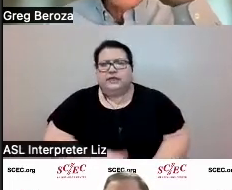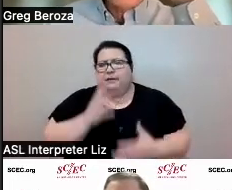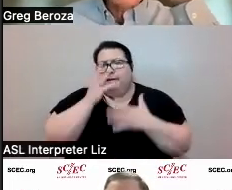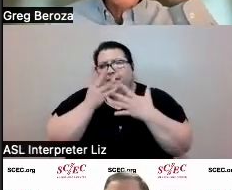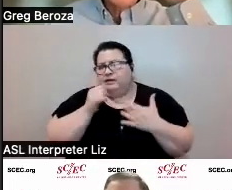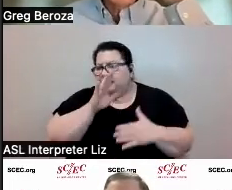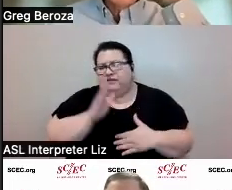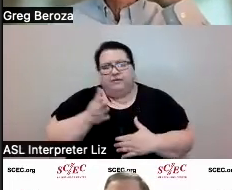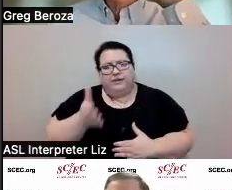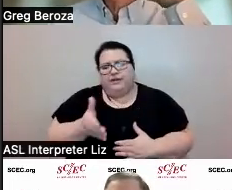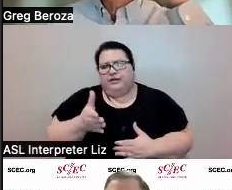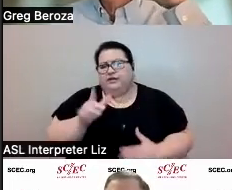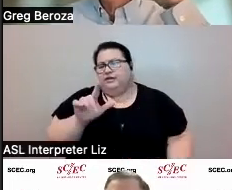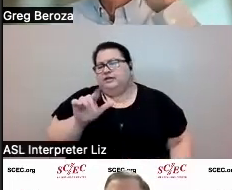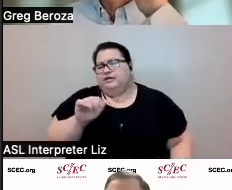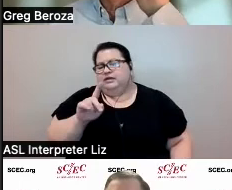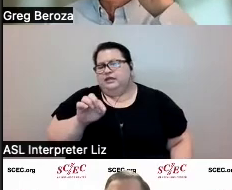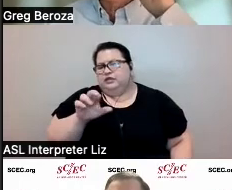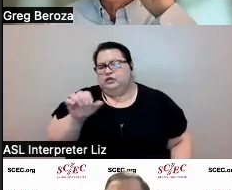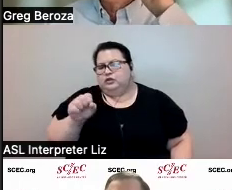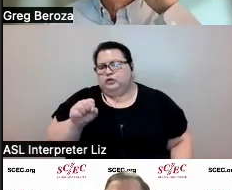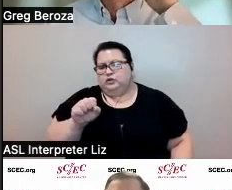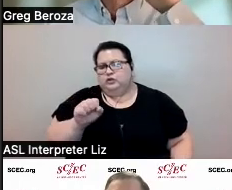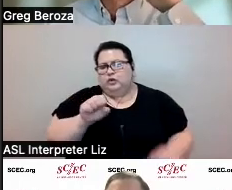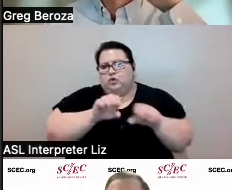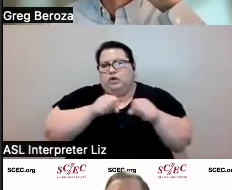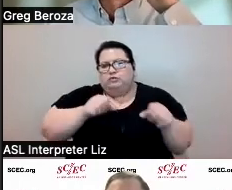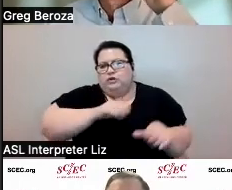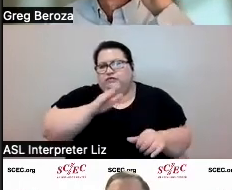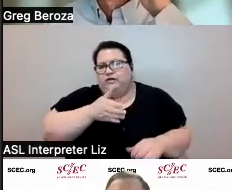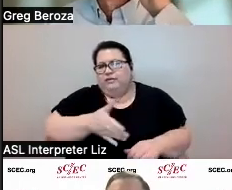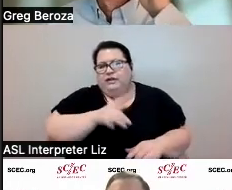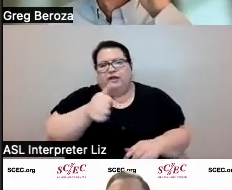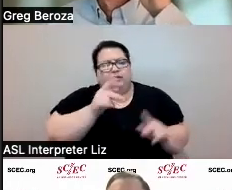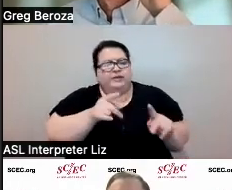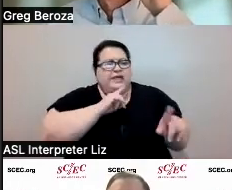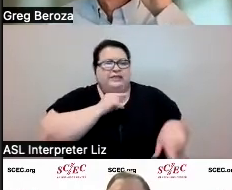admit I have never been to the Landers rupture. Someone else will have to field this question.